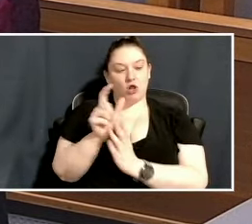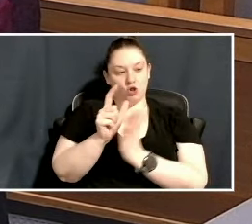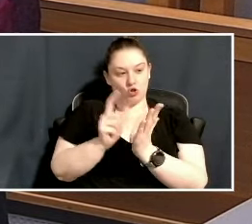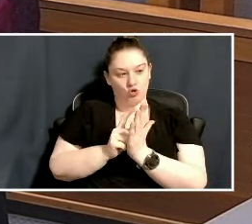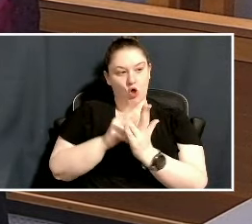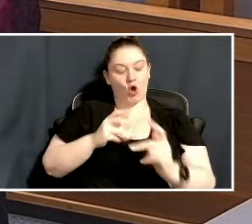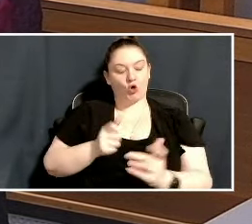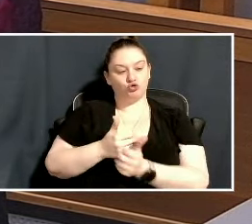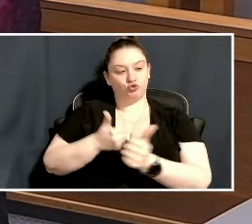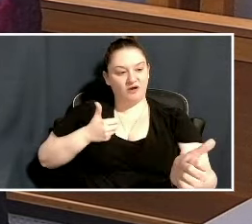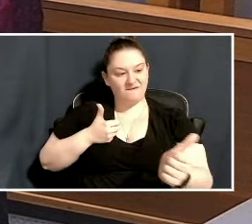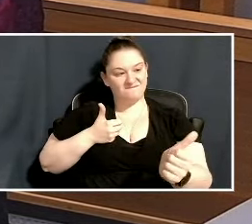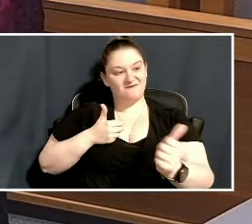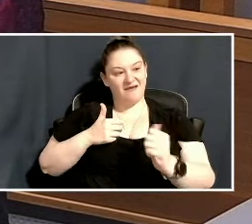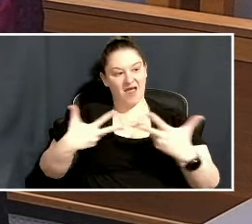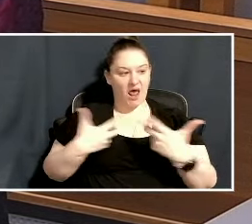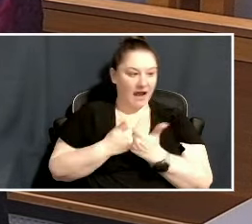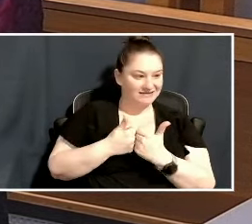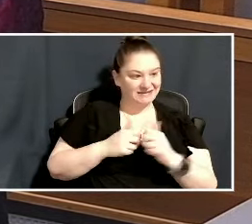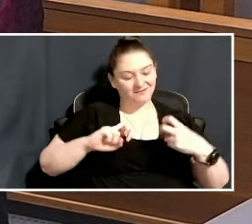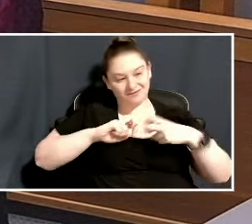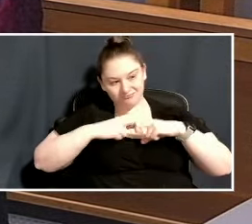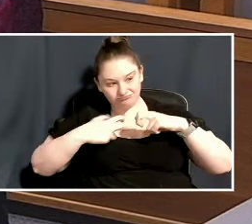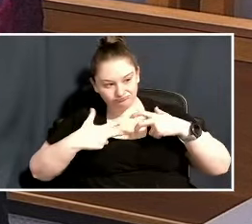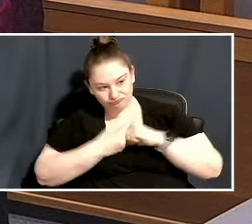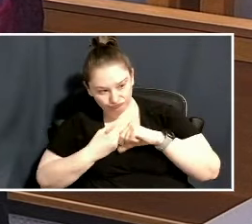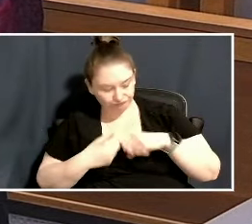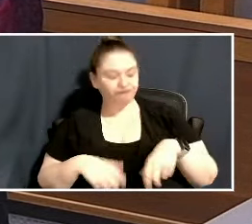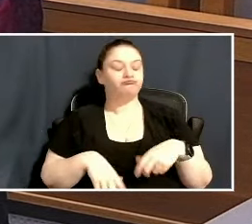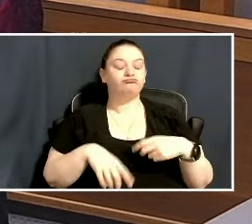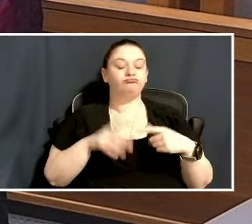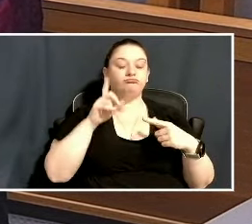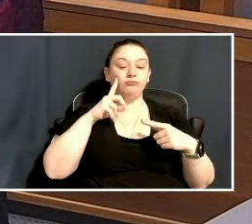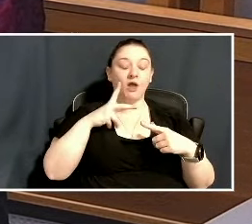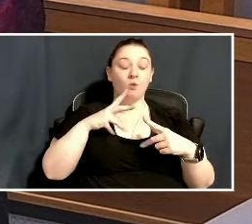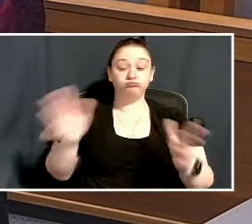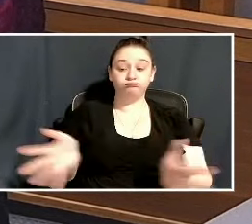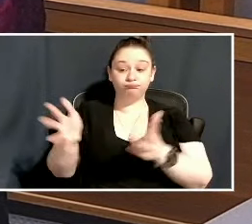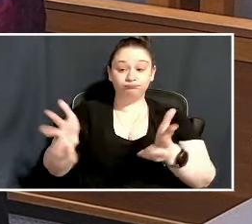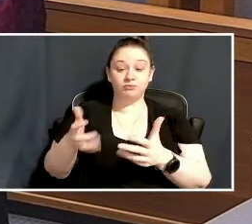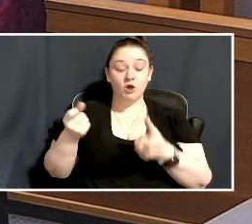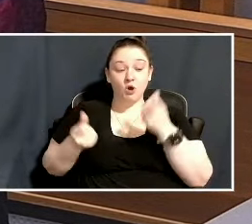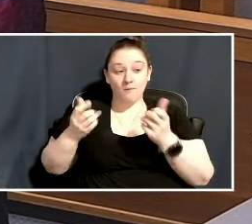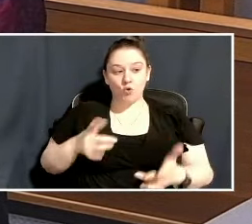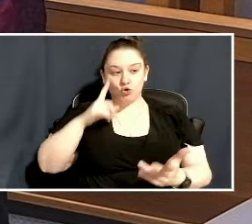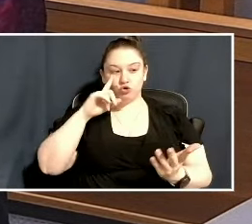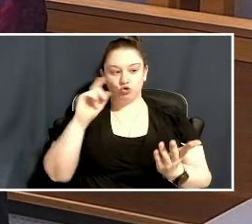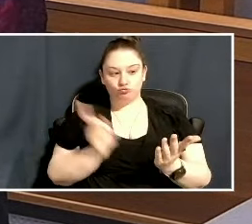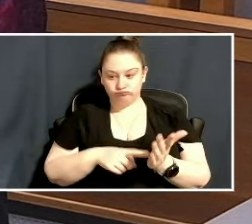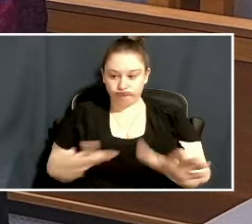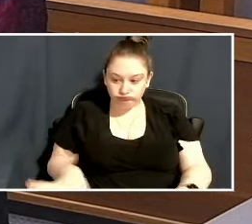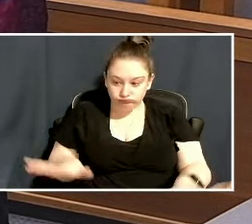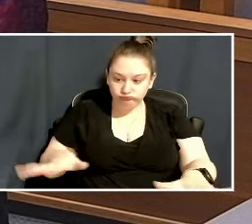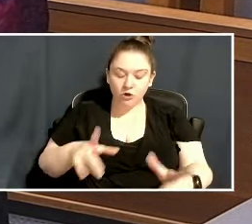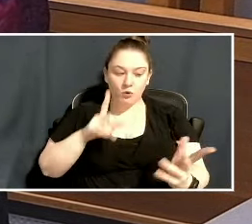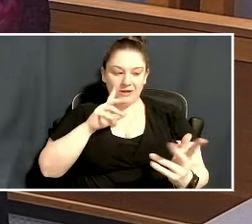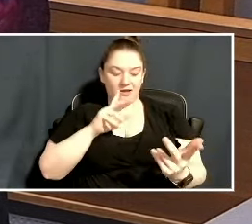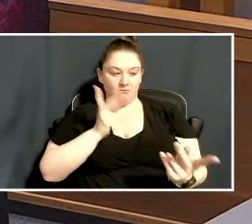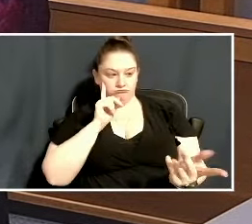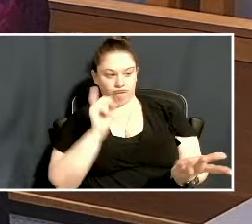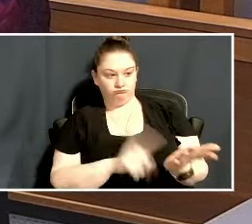act courteously and take proper precautions when encountering blind pedestrians on our streets and